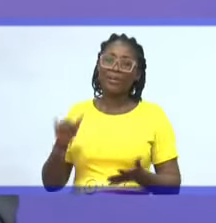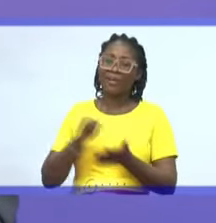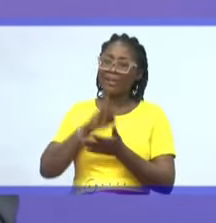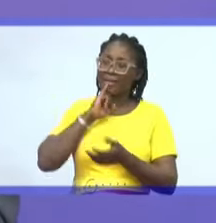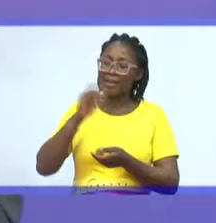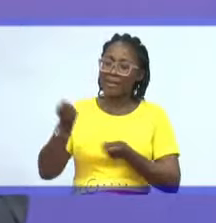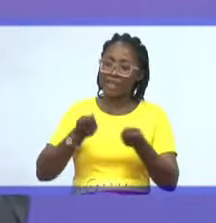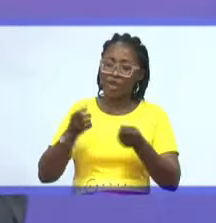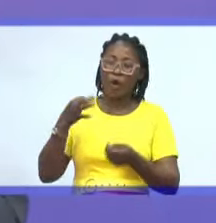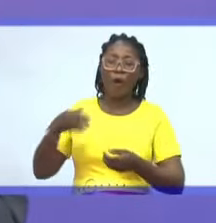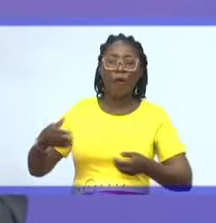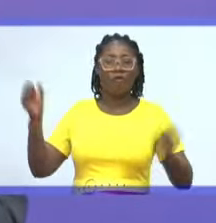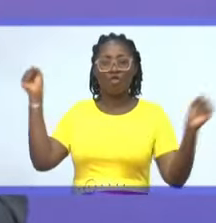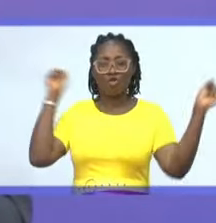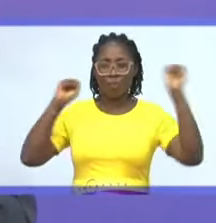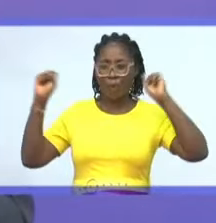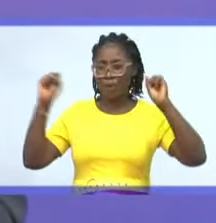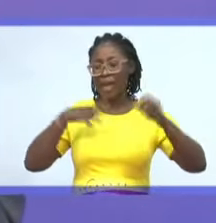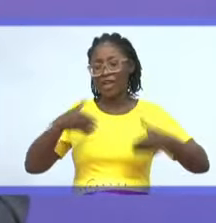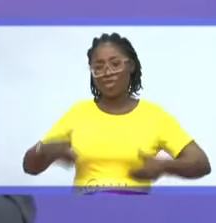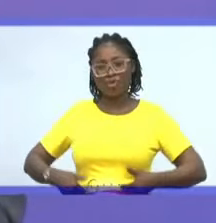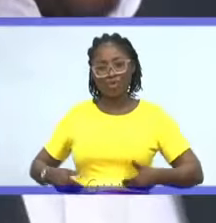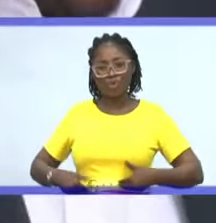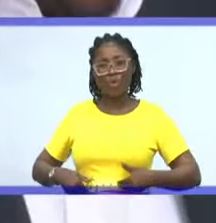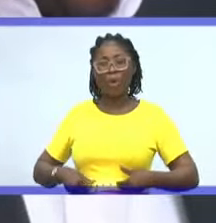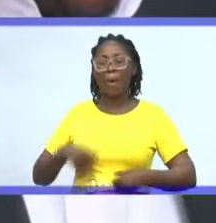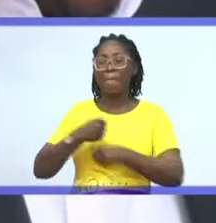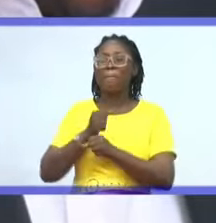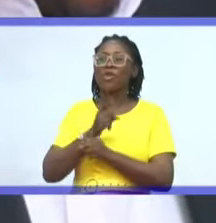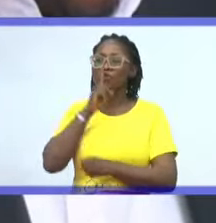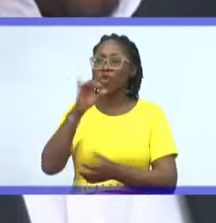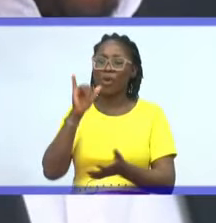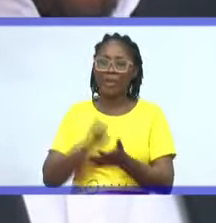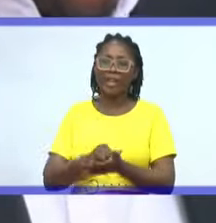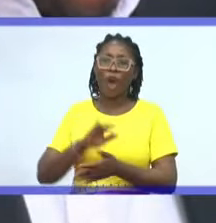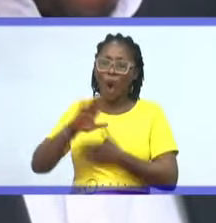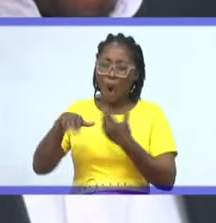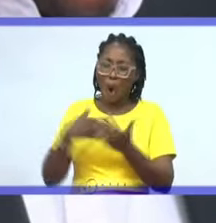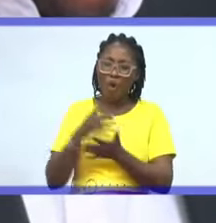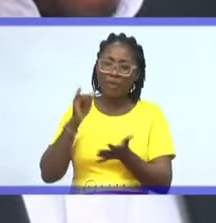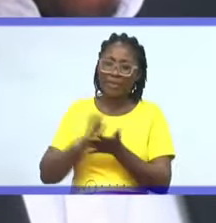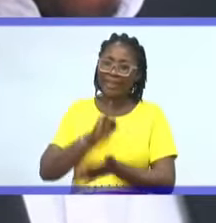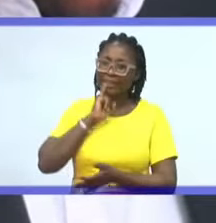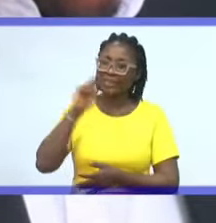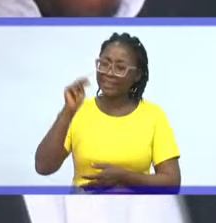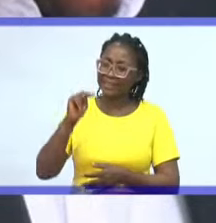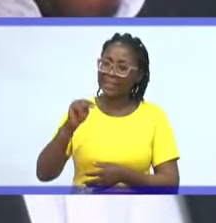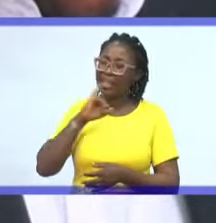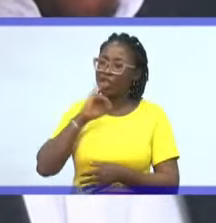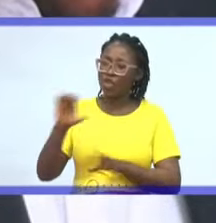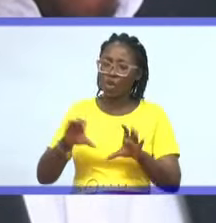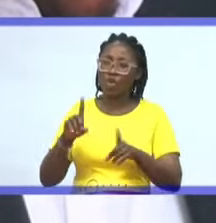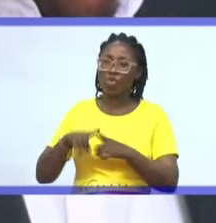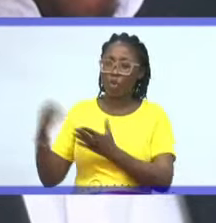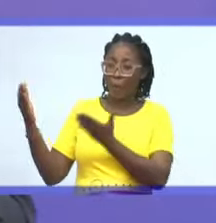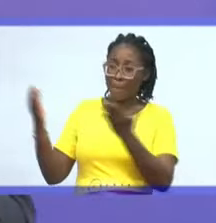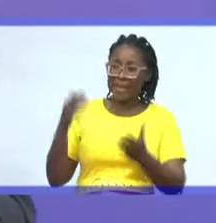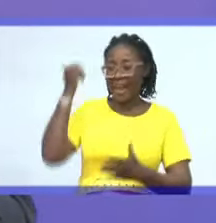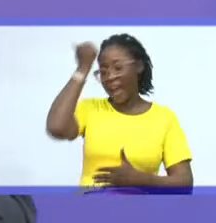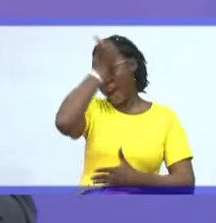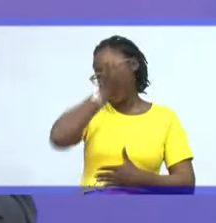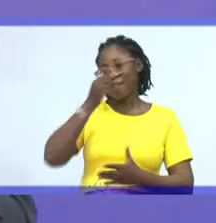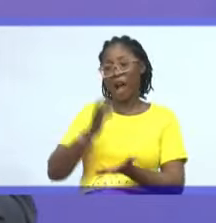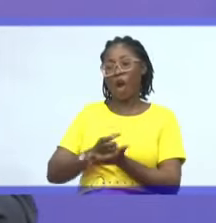development, ensure that all is done, we move mountains to bring African Cup to